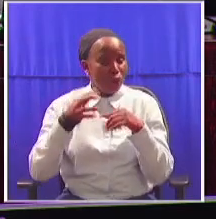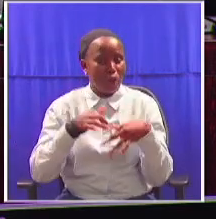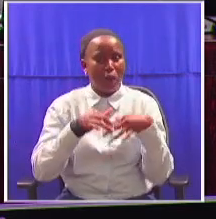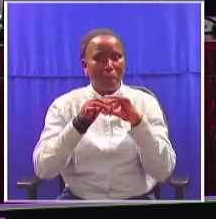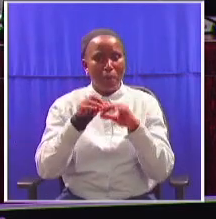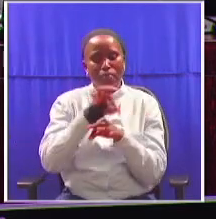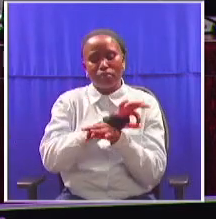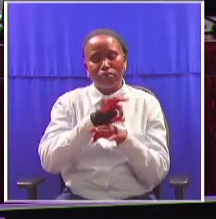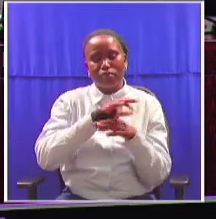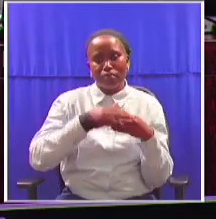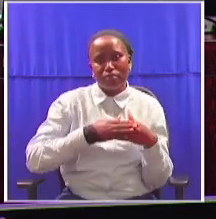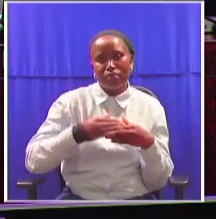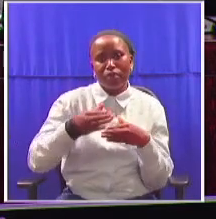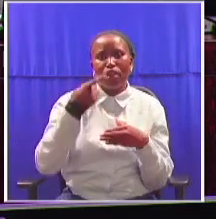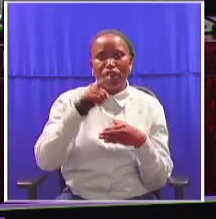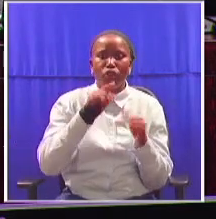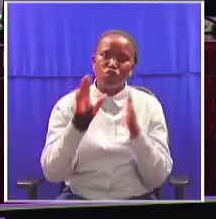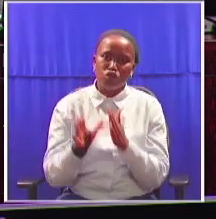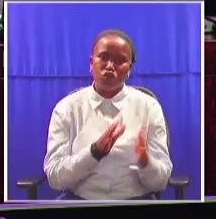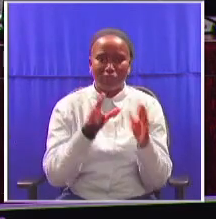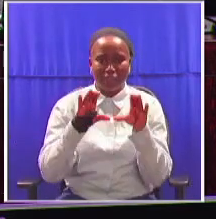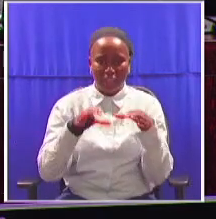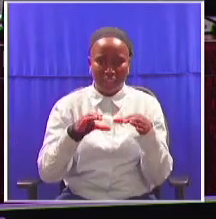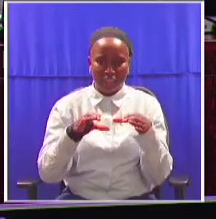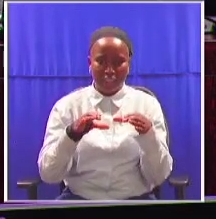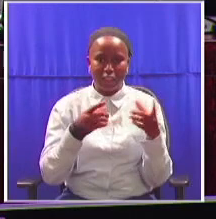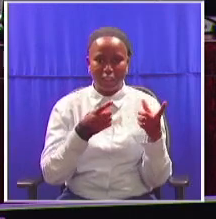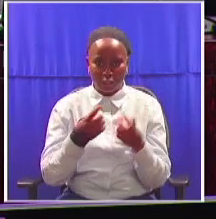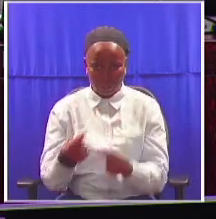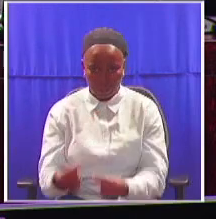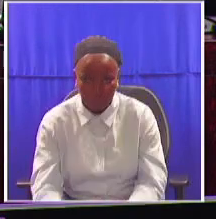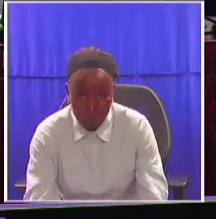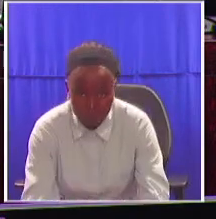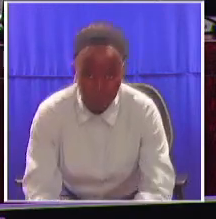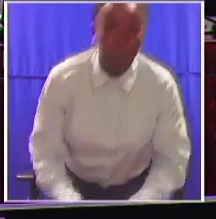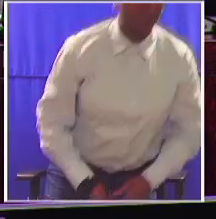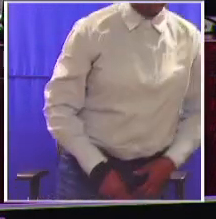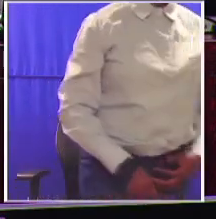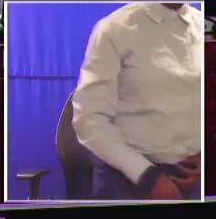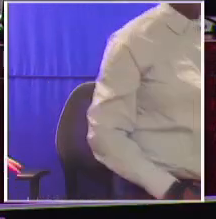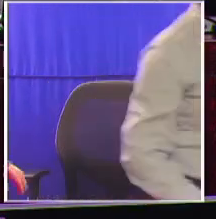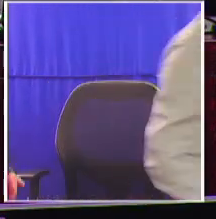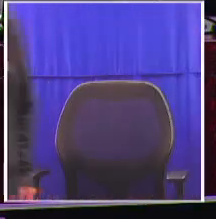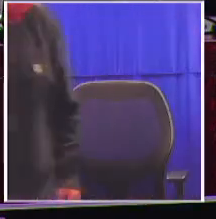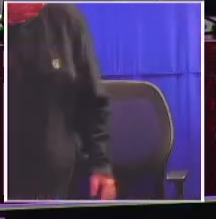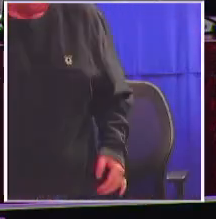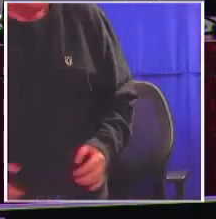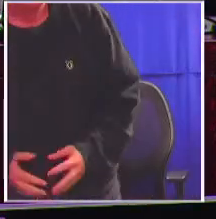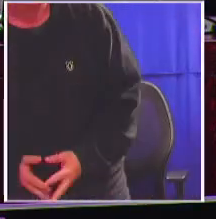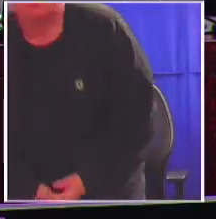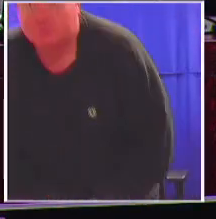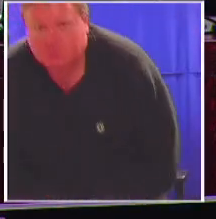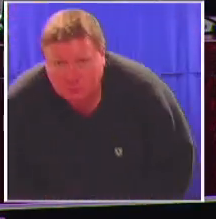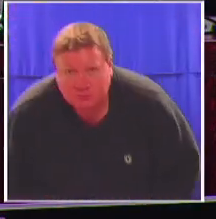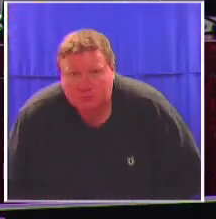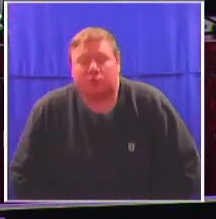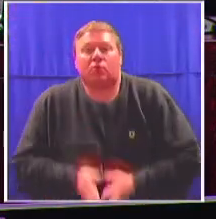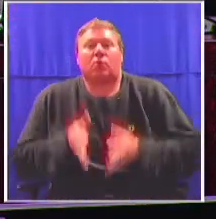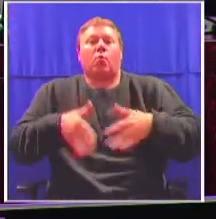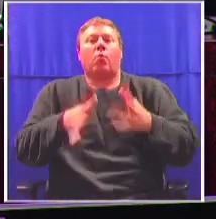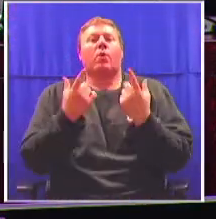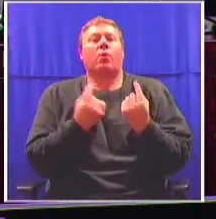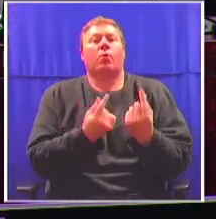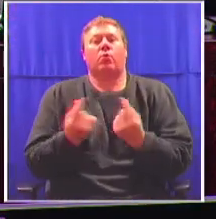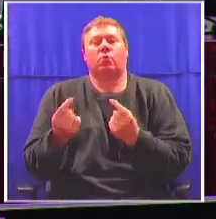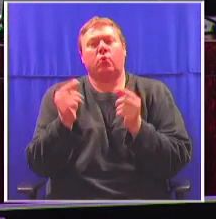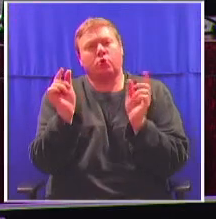the freight logistics sector. This roadmap will shortly be completed and will outline the